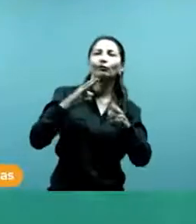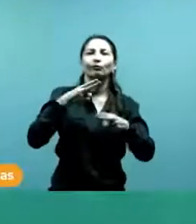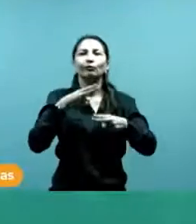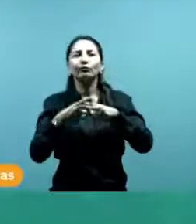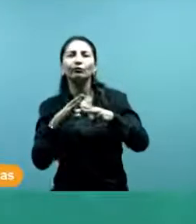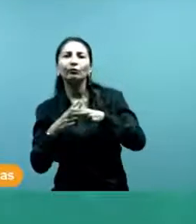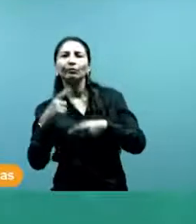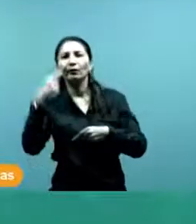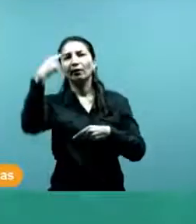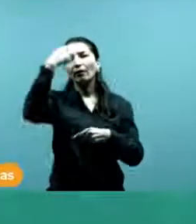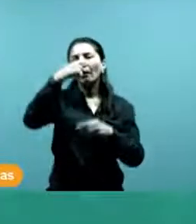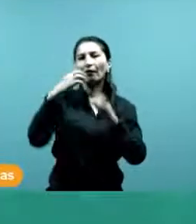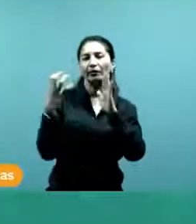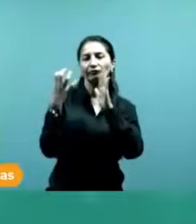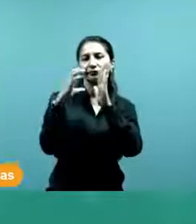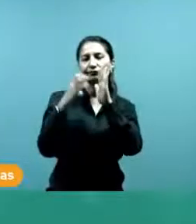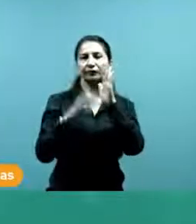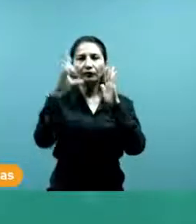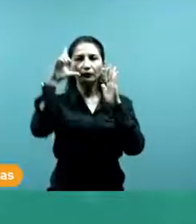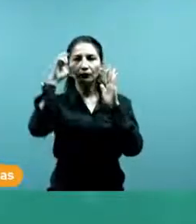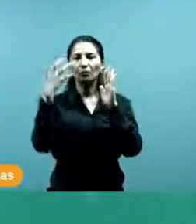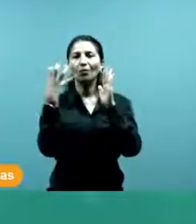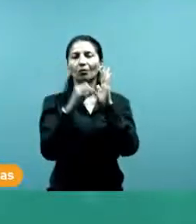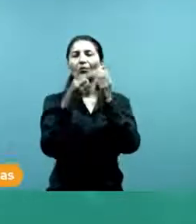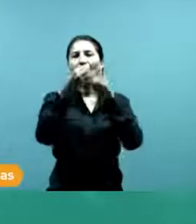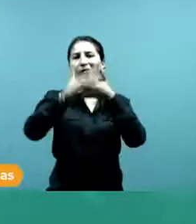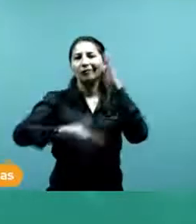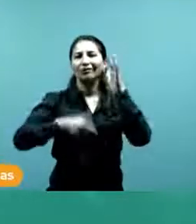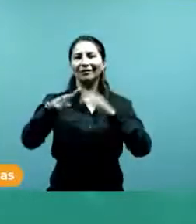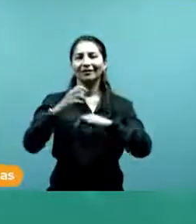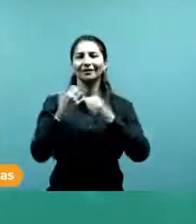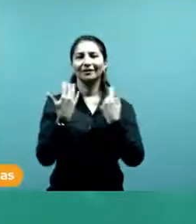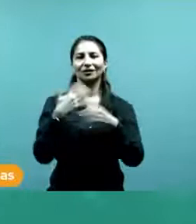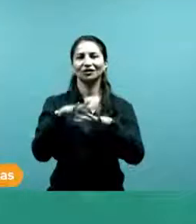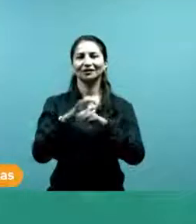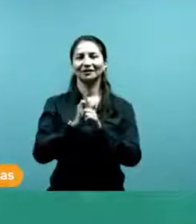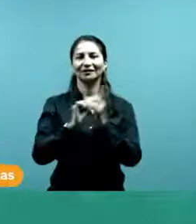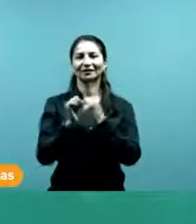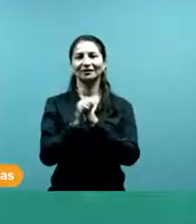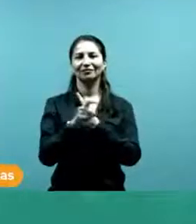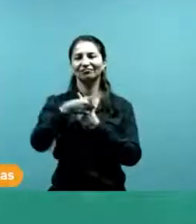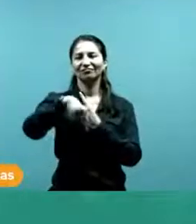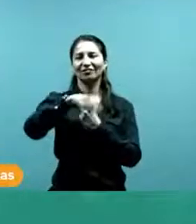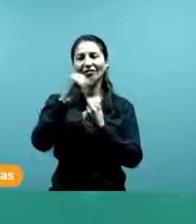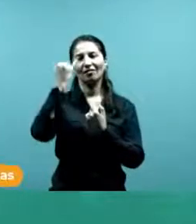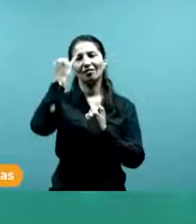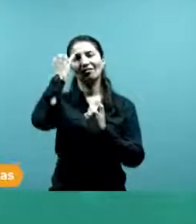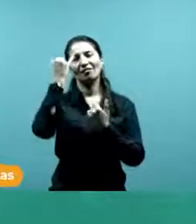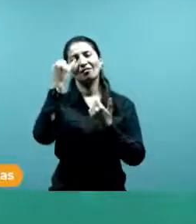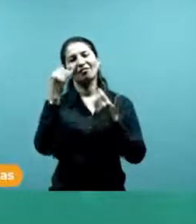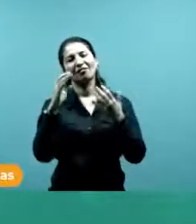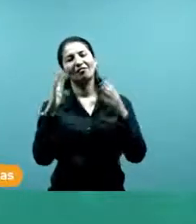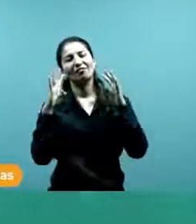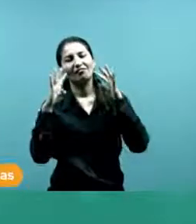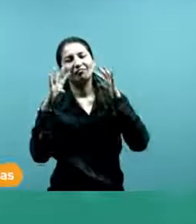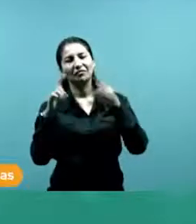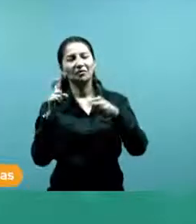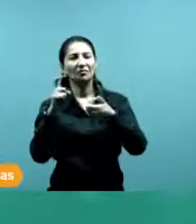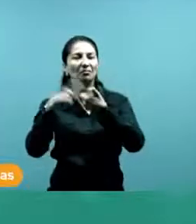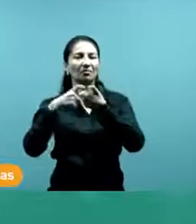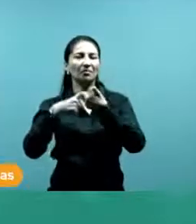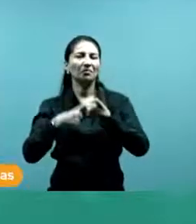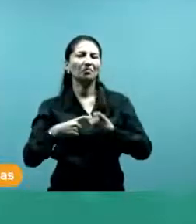try to create a community of people from all around the world who remember with us and use